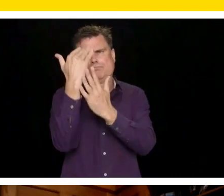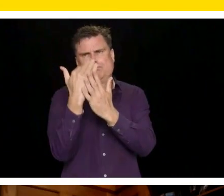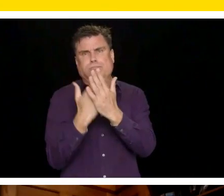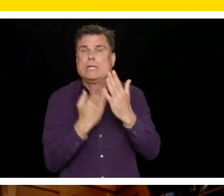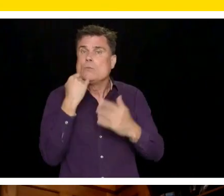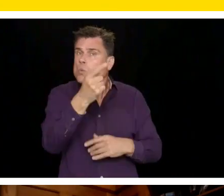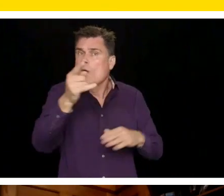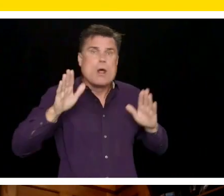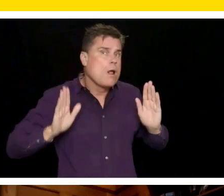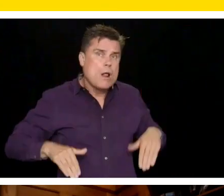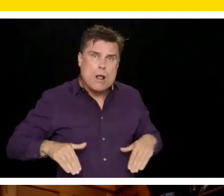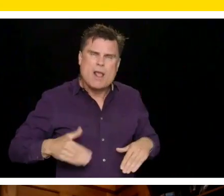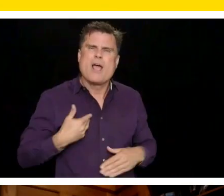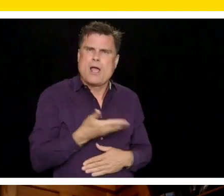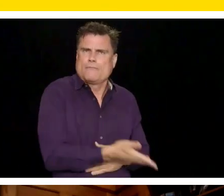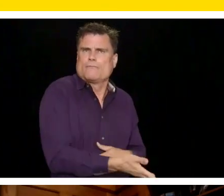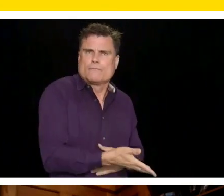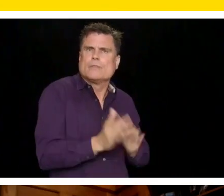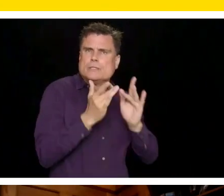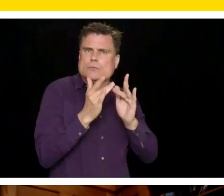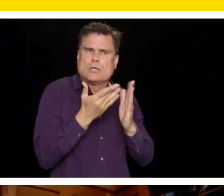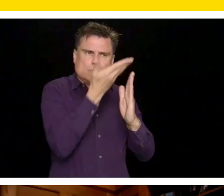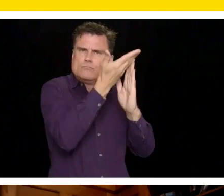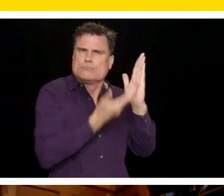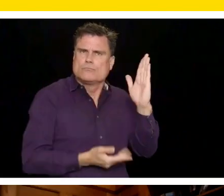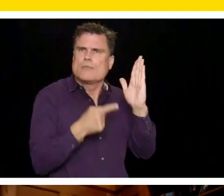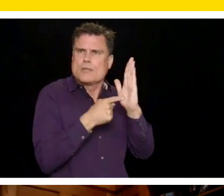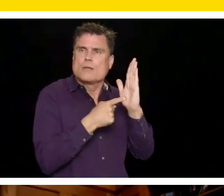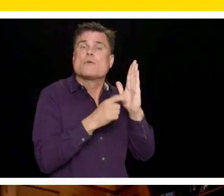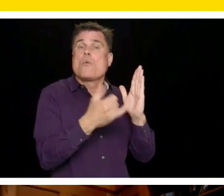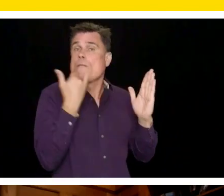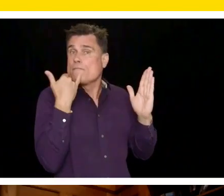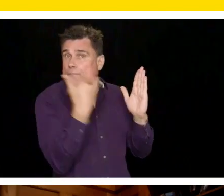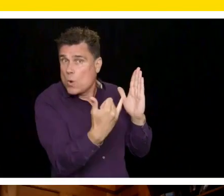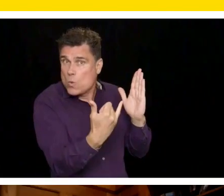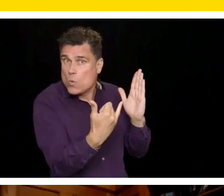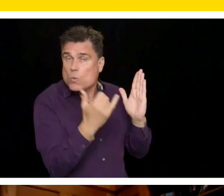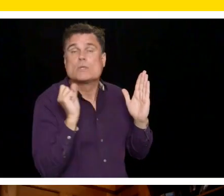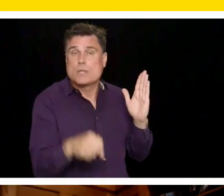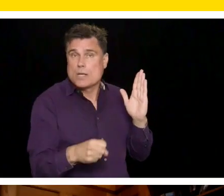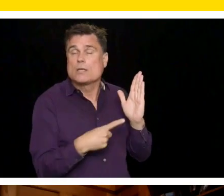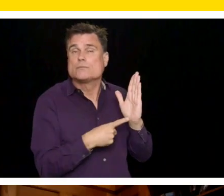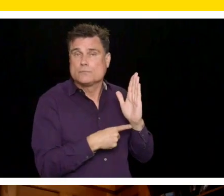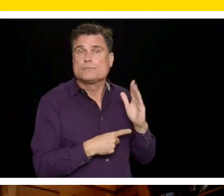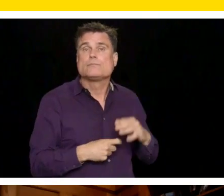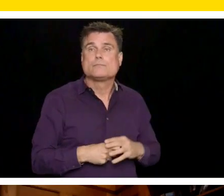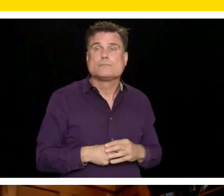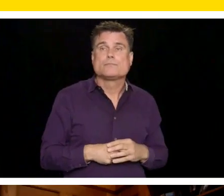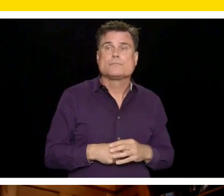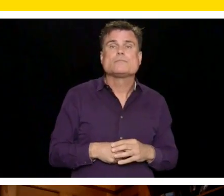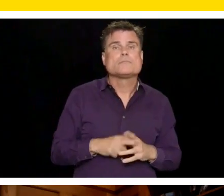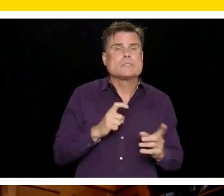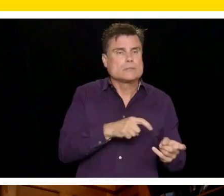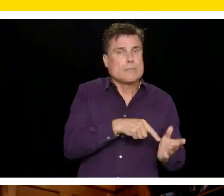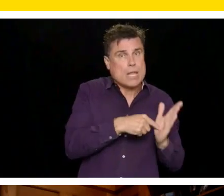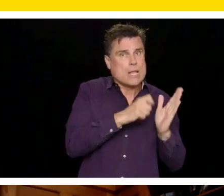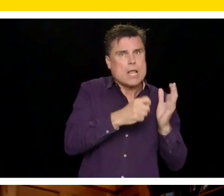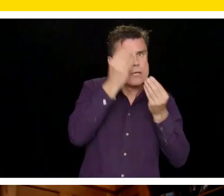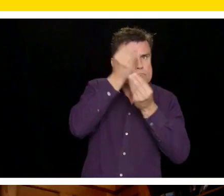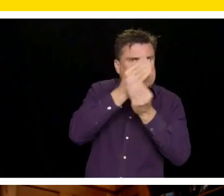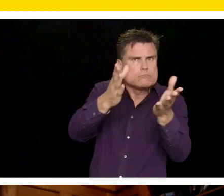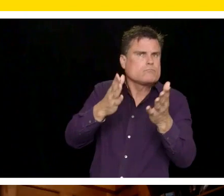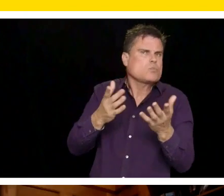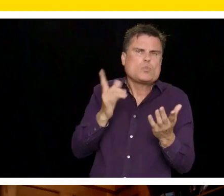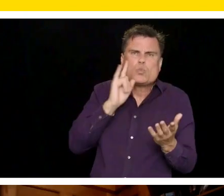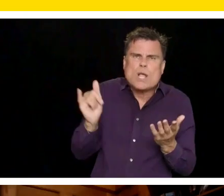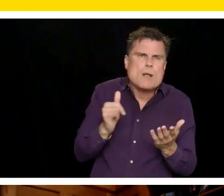business. So we've done a lot of those types of programs to help keep that cash flow, and so that they can continue on with their